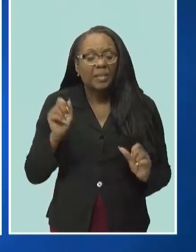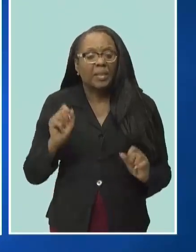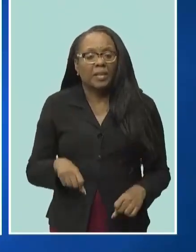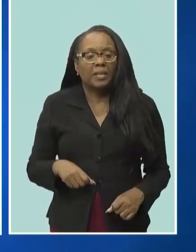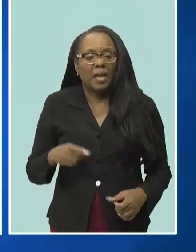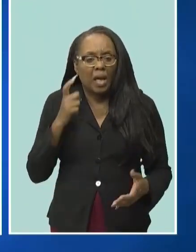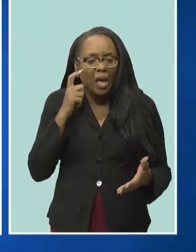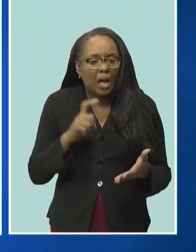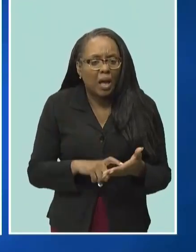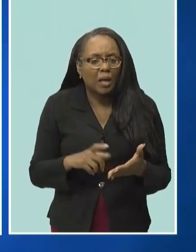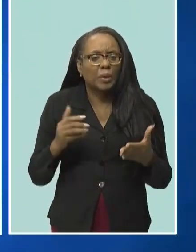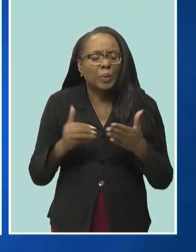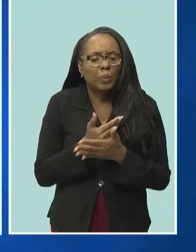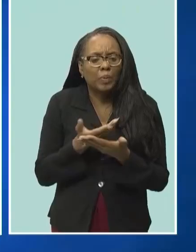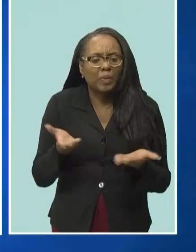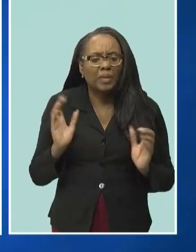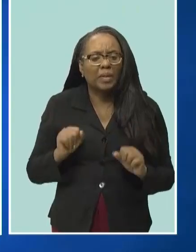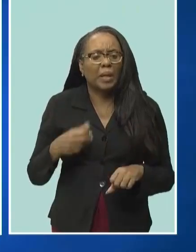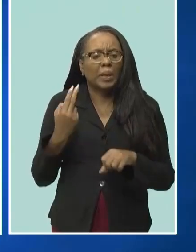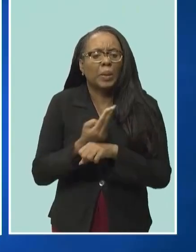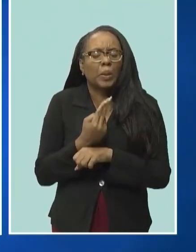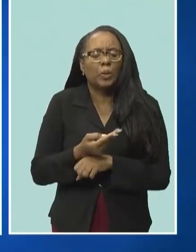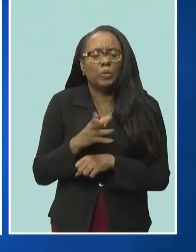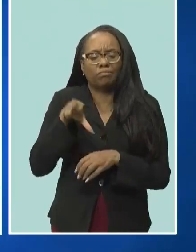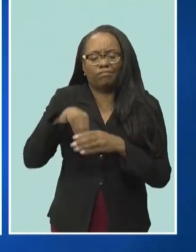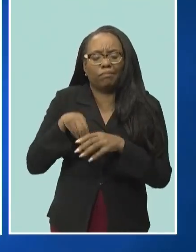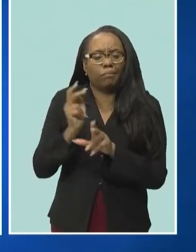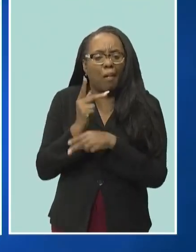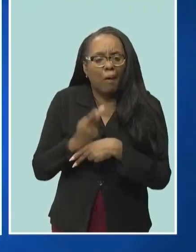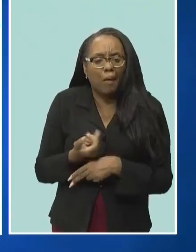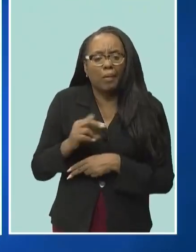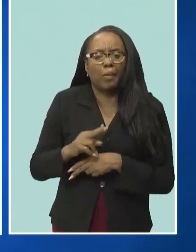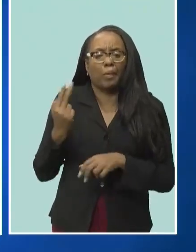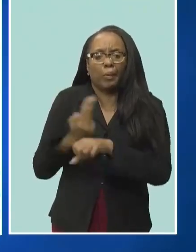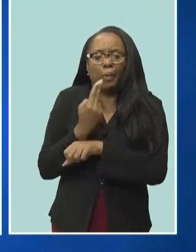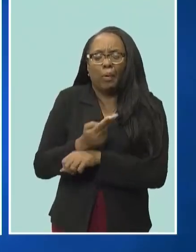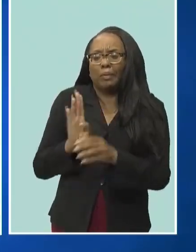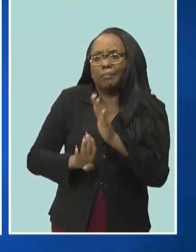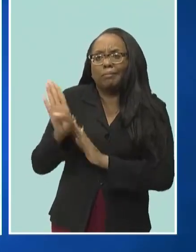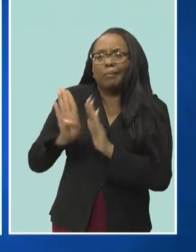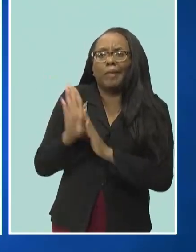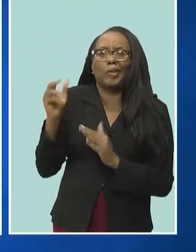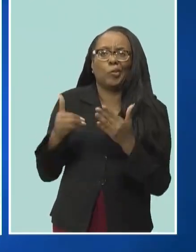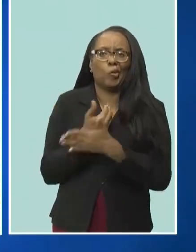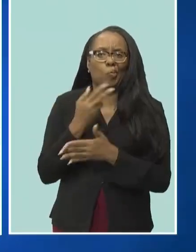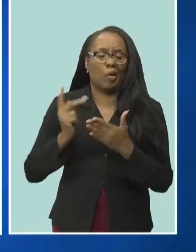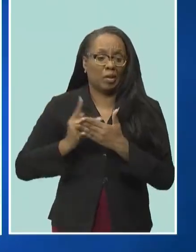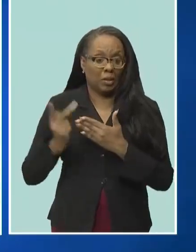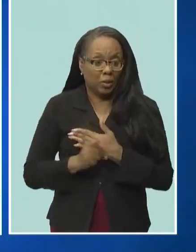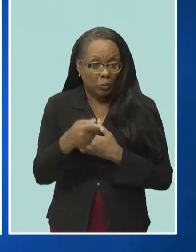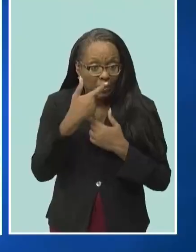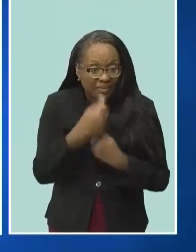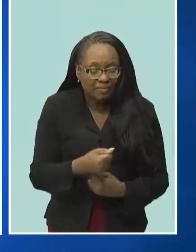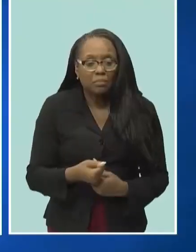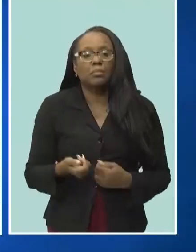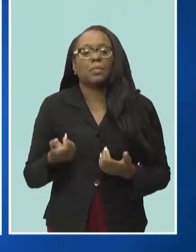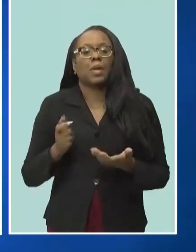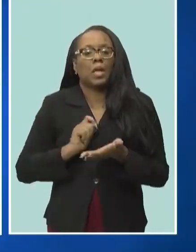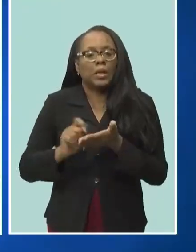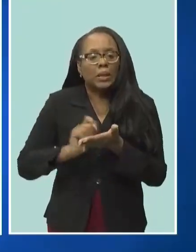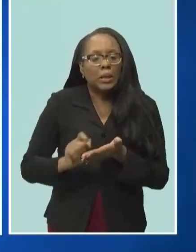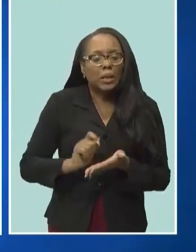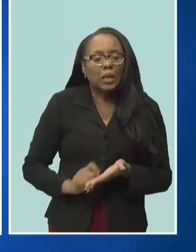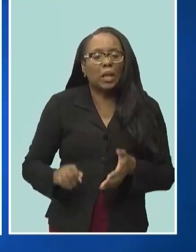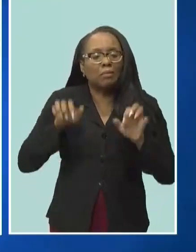existing and new compounds which can be used in products or used to develop new products. Those who are interested can submit their entries outlining